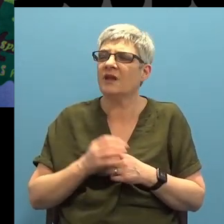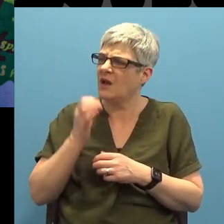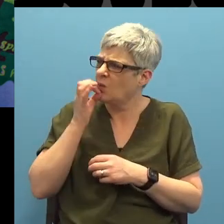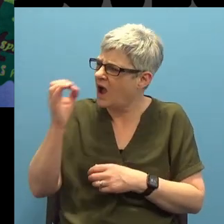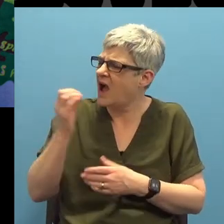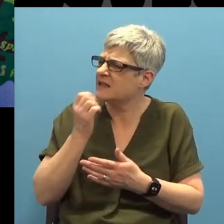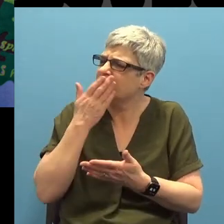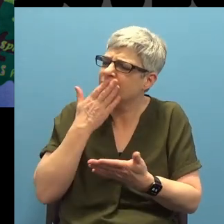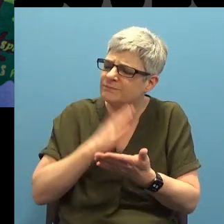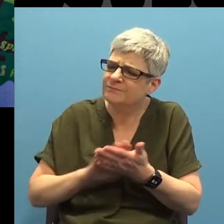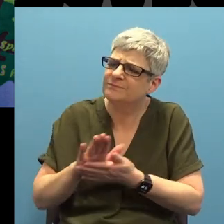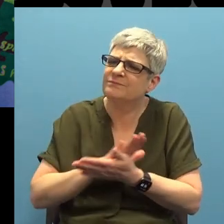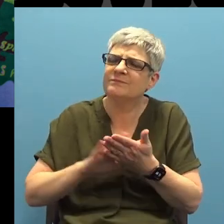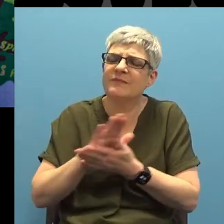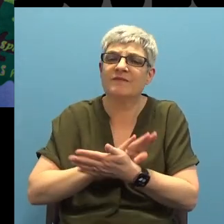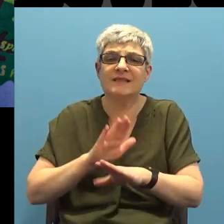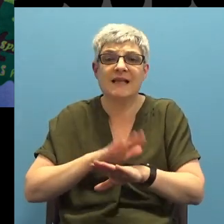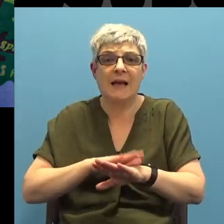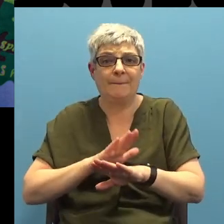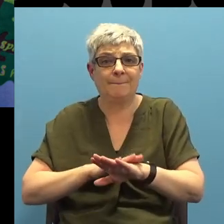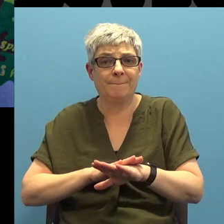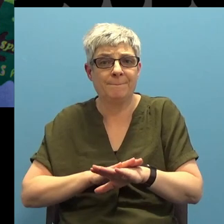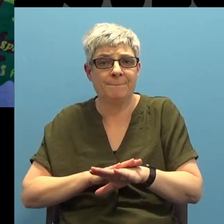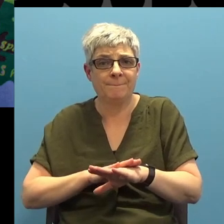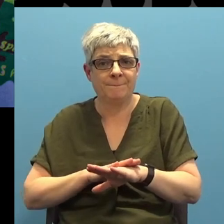We ask forgiveness for the times when we've